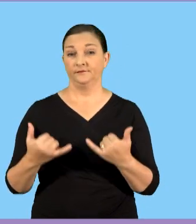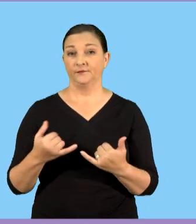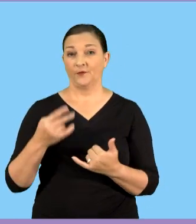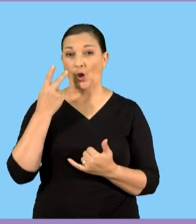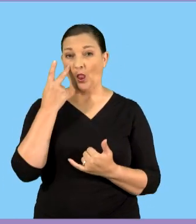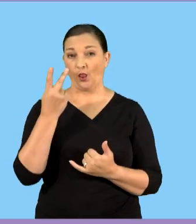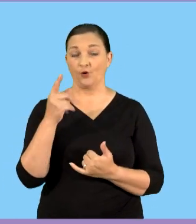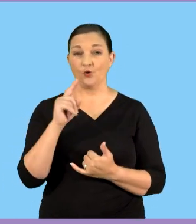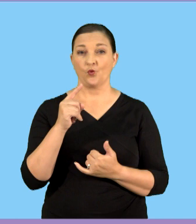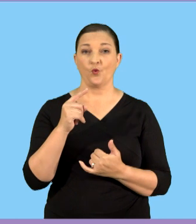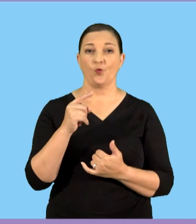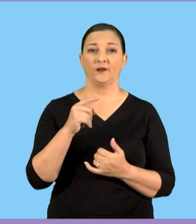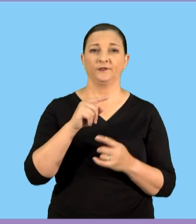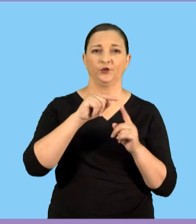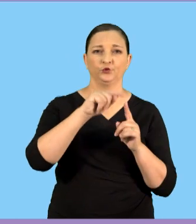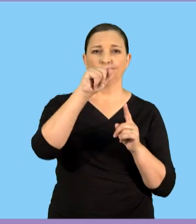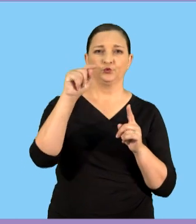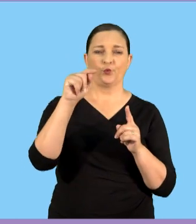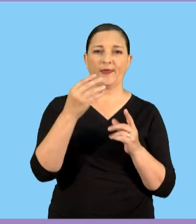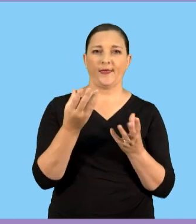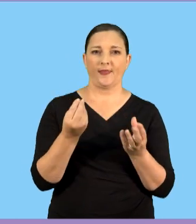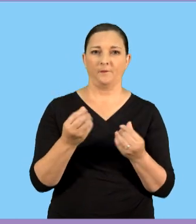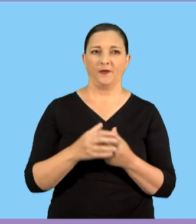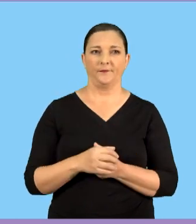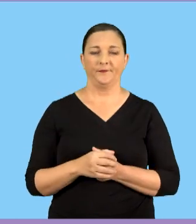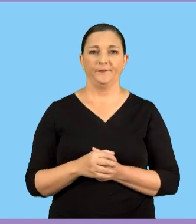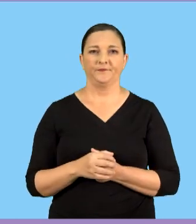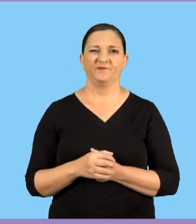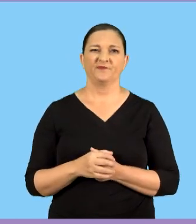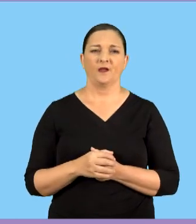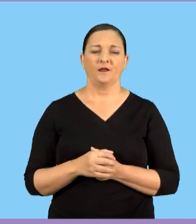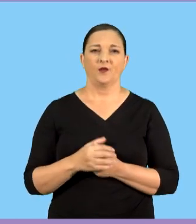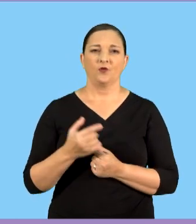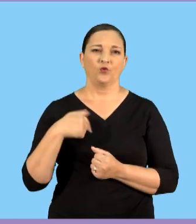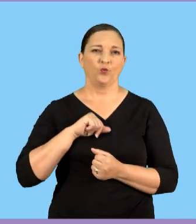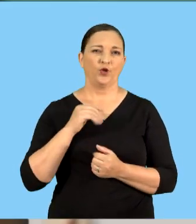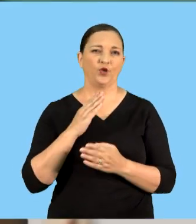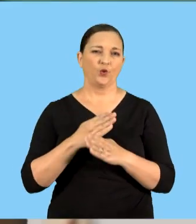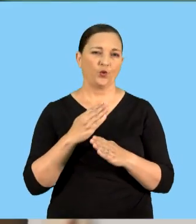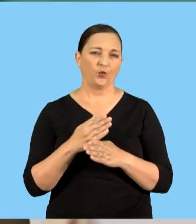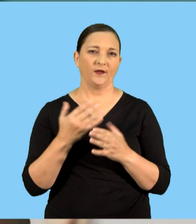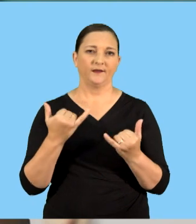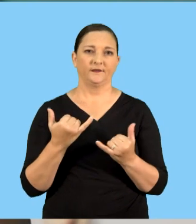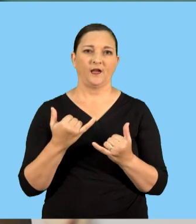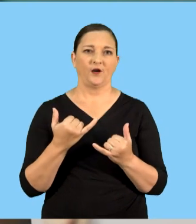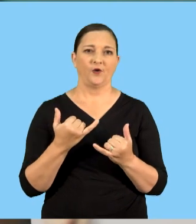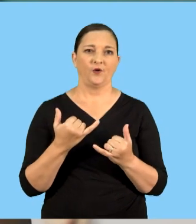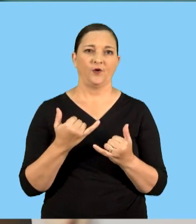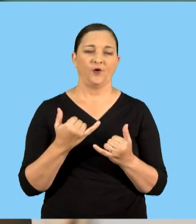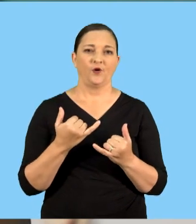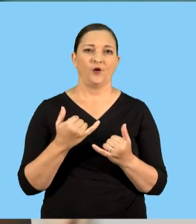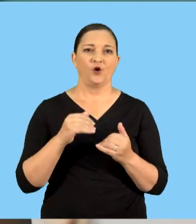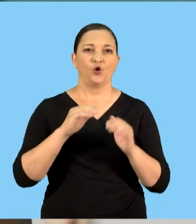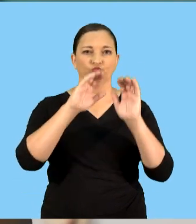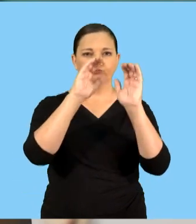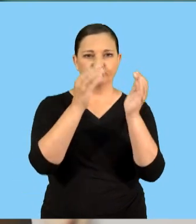Let's look at some square numbers of integers. Remember when we started the lesson in our pre-knowledge, we were working with the square and the cube